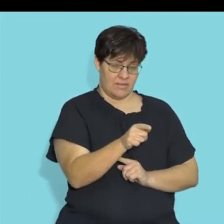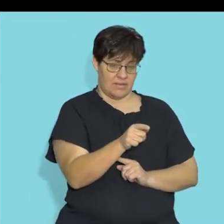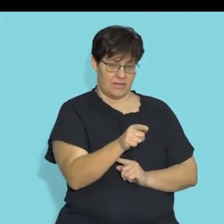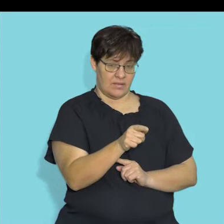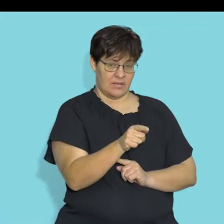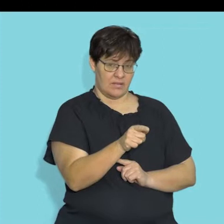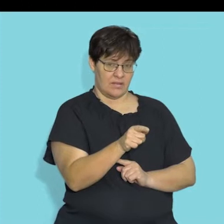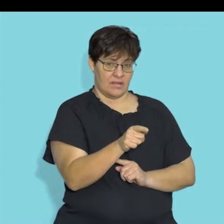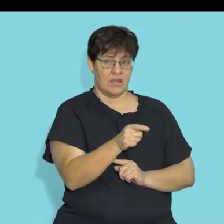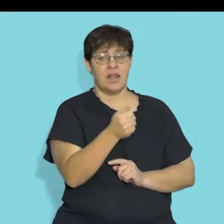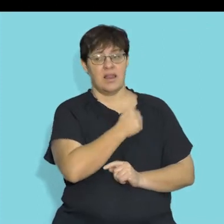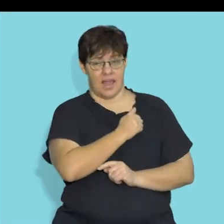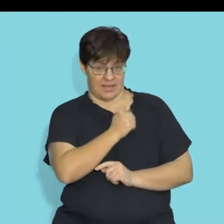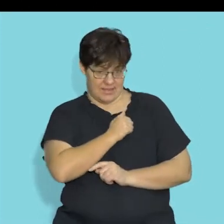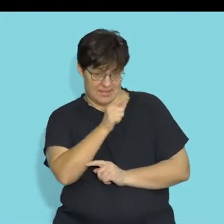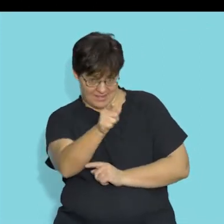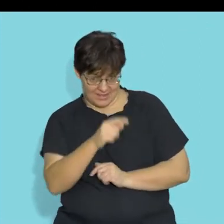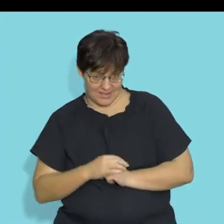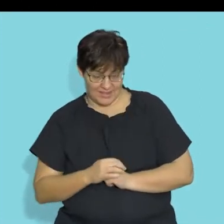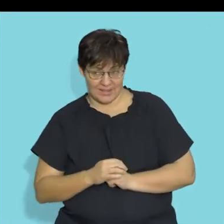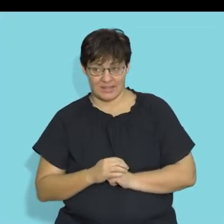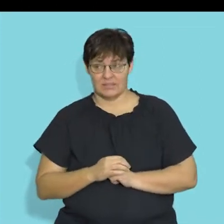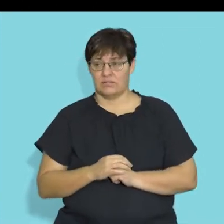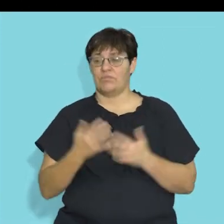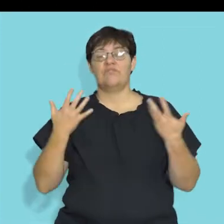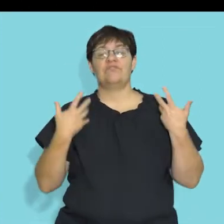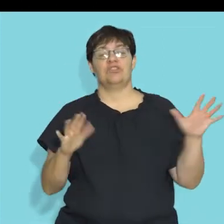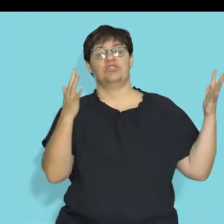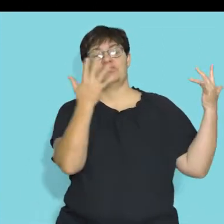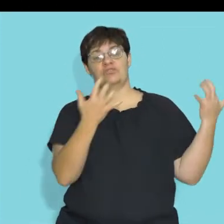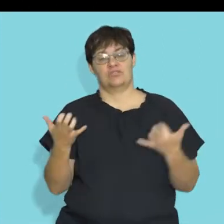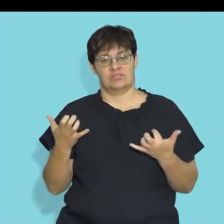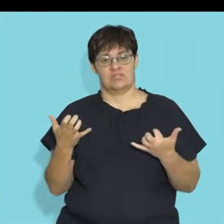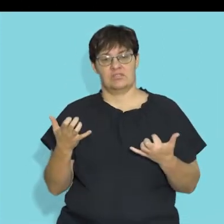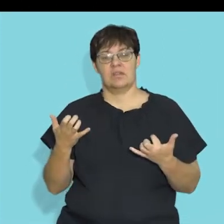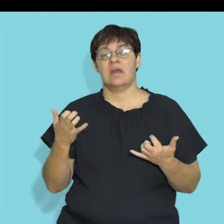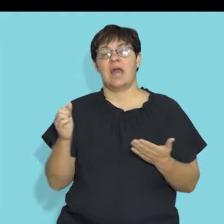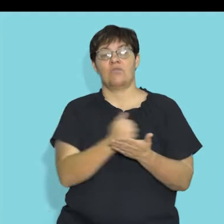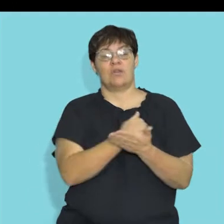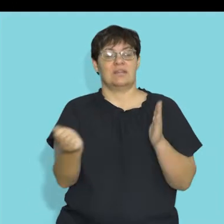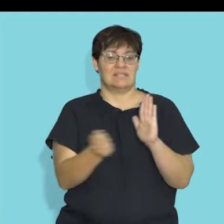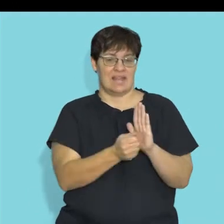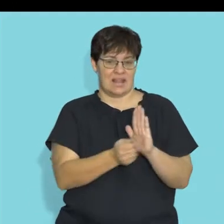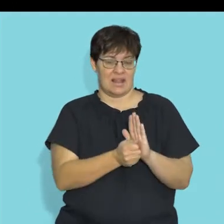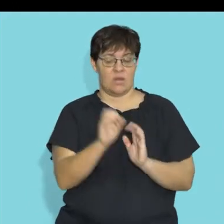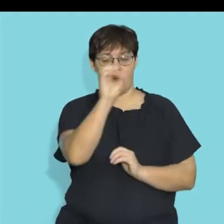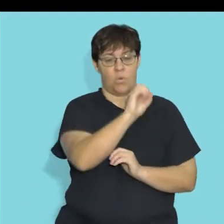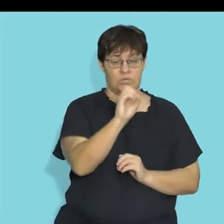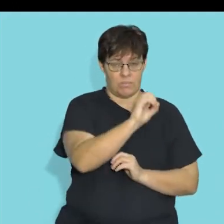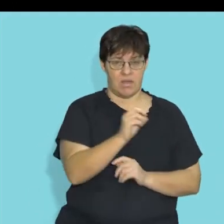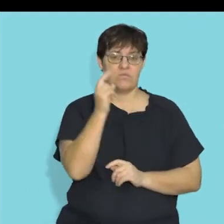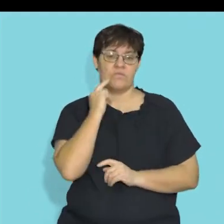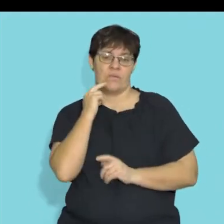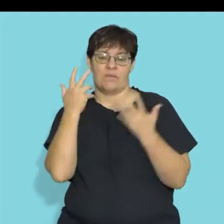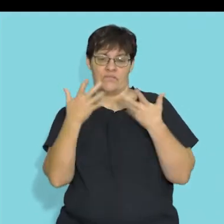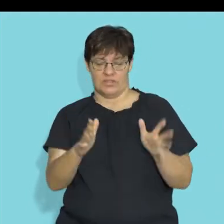and fortunately for you in this case here, they've worked out the credit sale for you for October